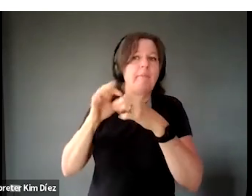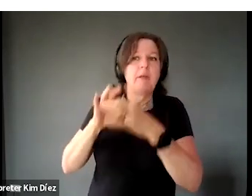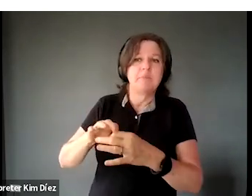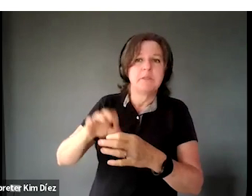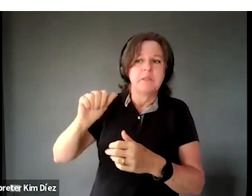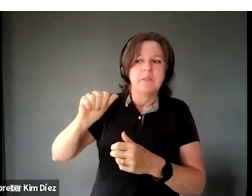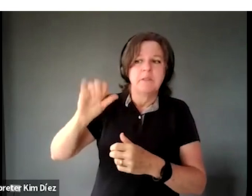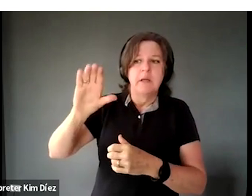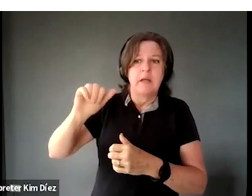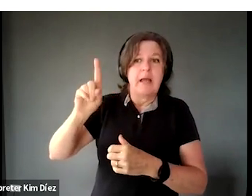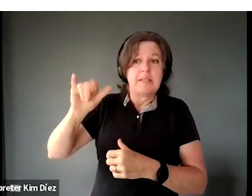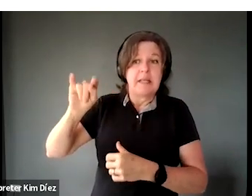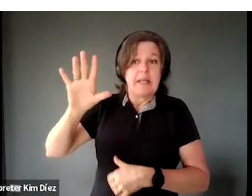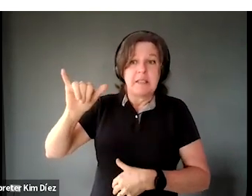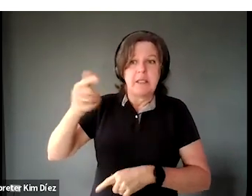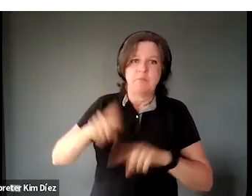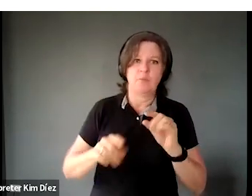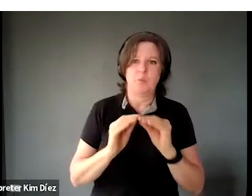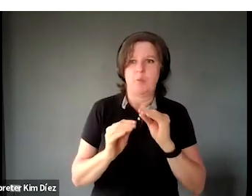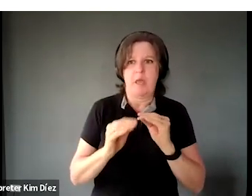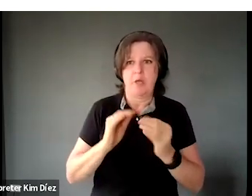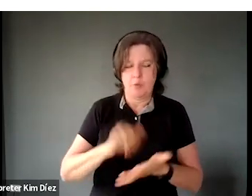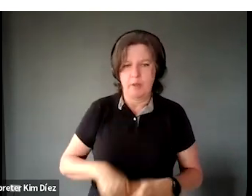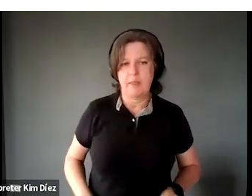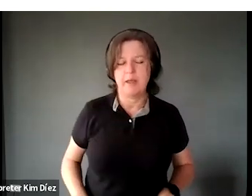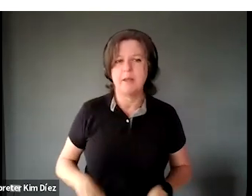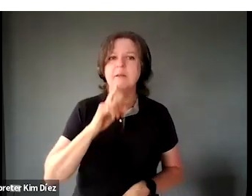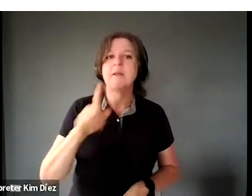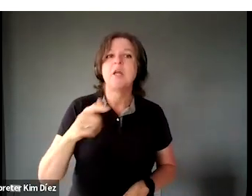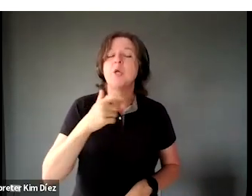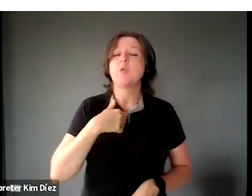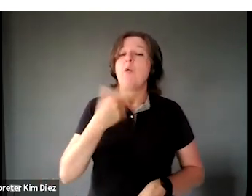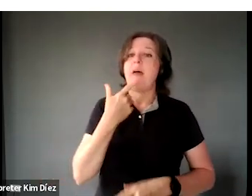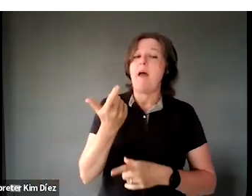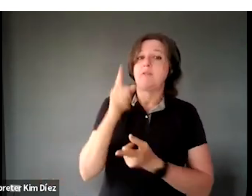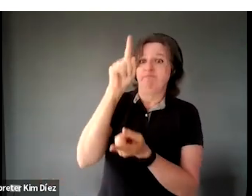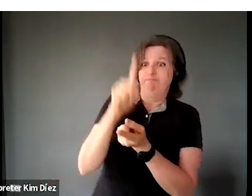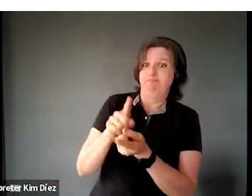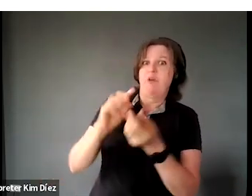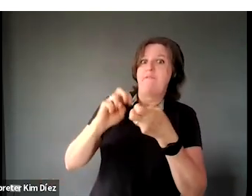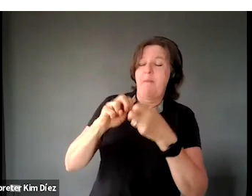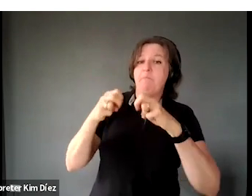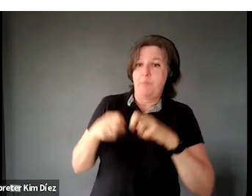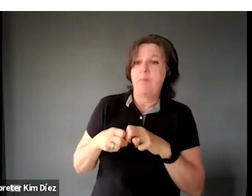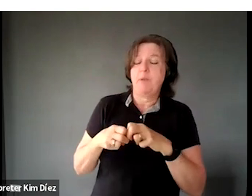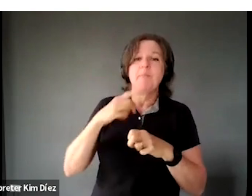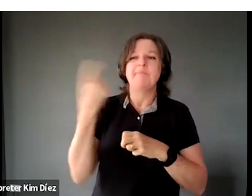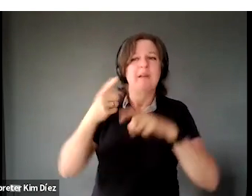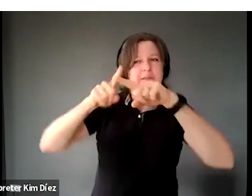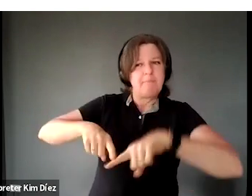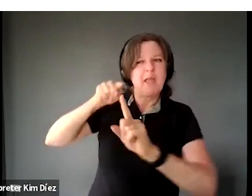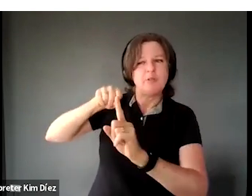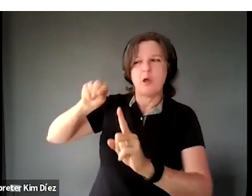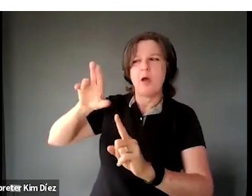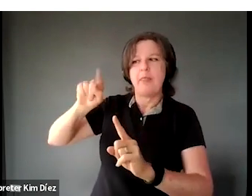or if it has a high acidity problem, we won't be able to fix it. So mitigation for